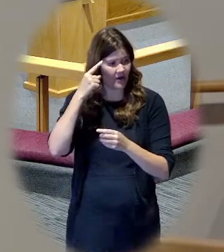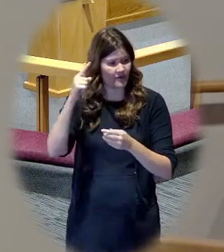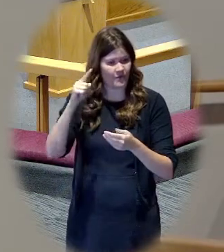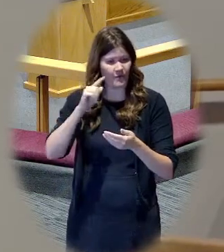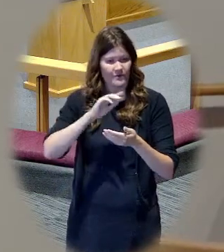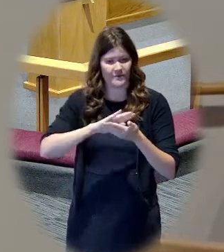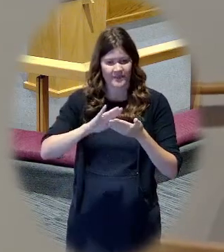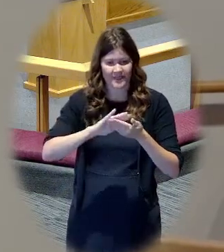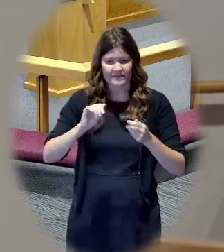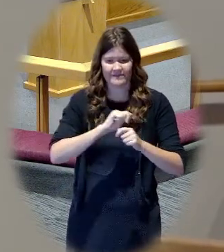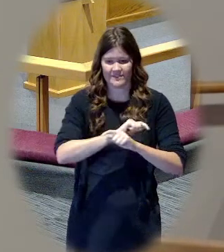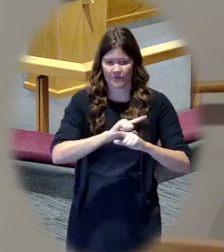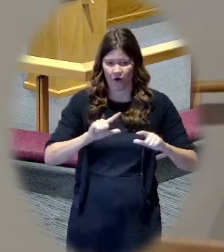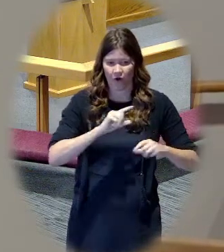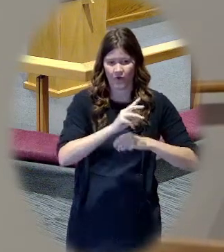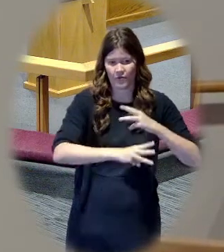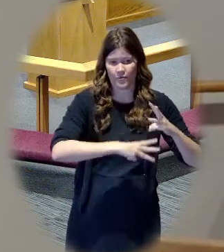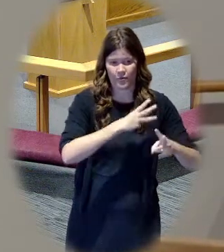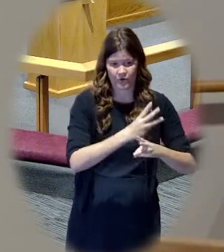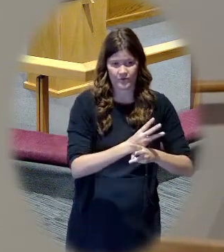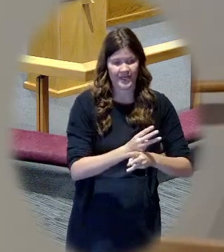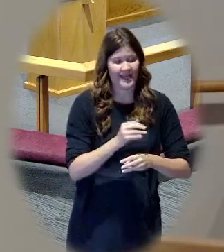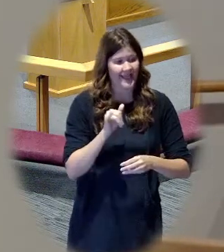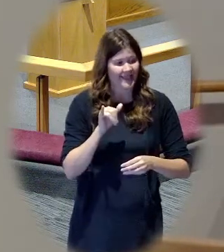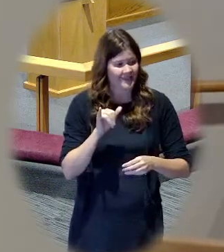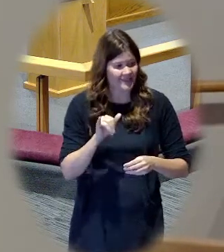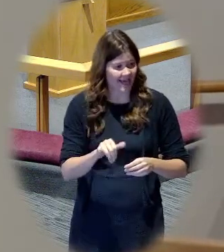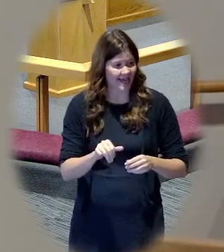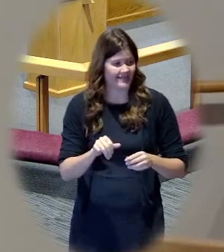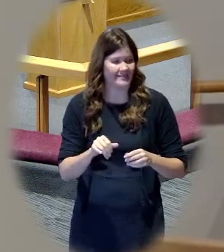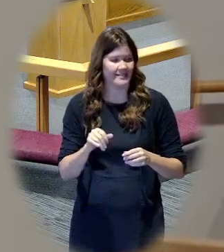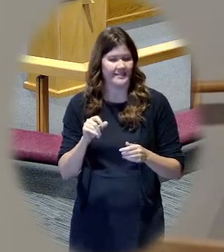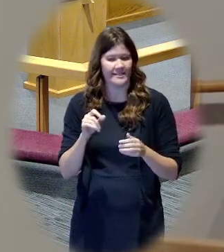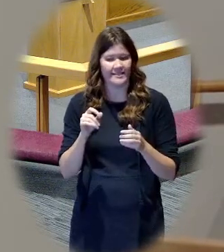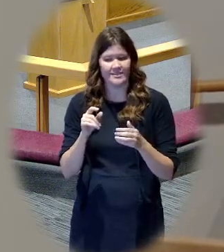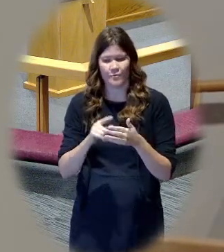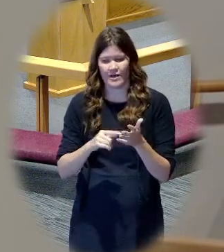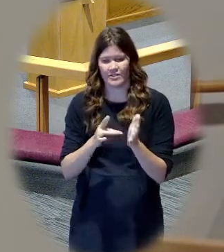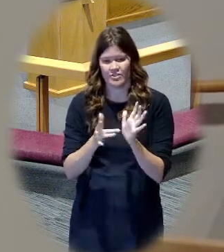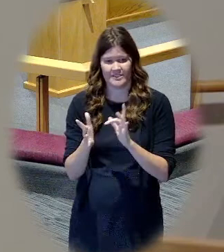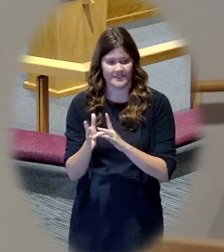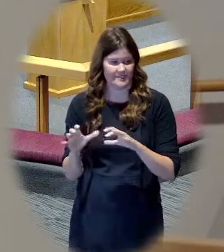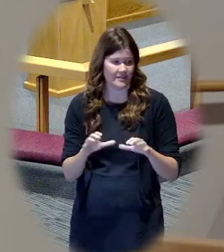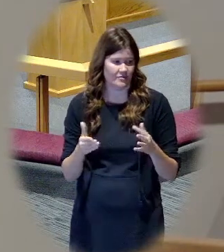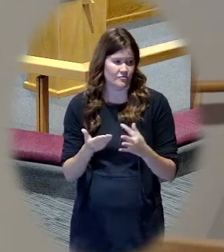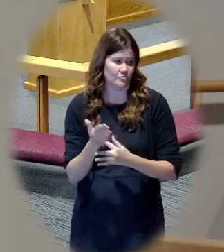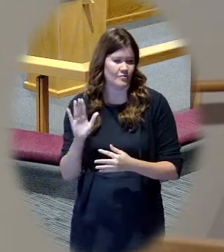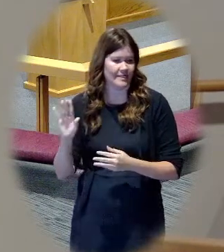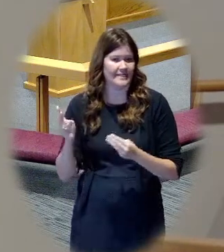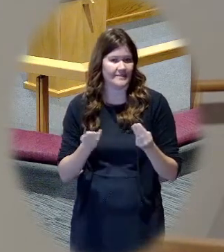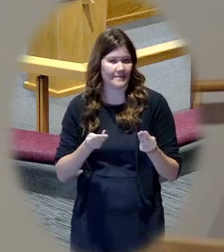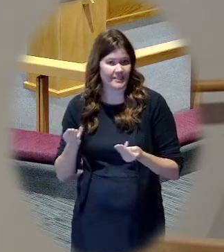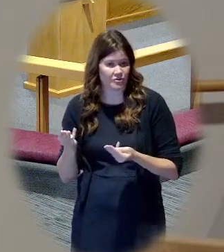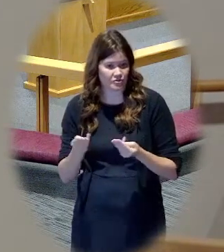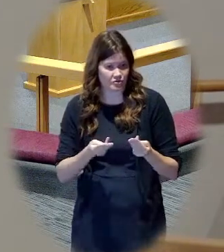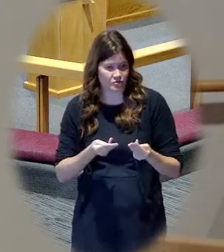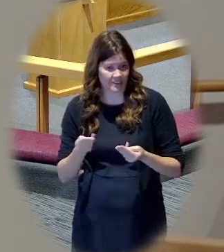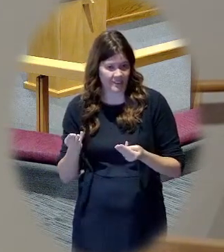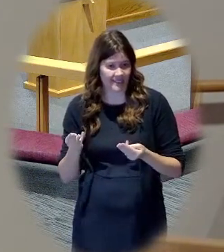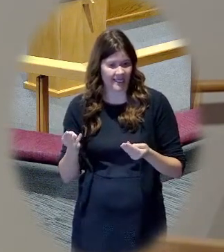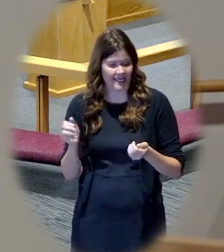world, which is exactly what our Lord is doing throughout his ministry, cleansing the